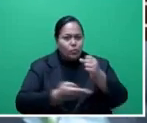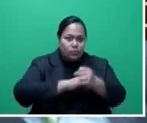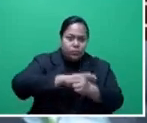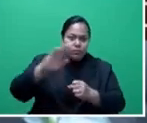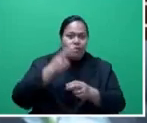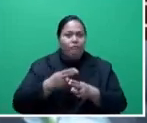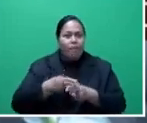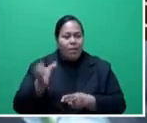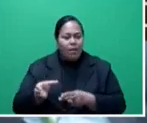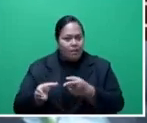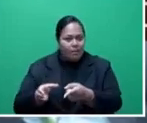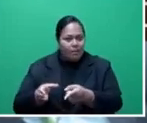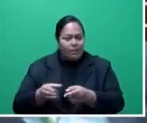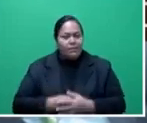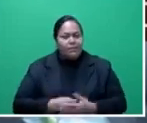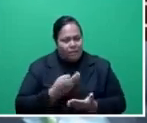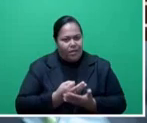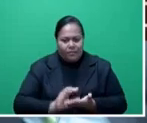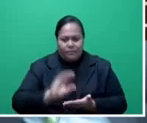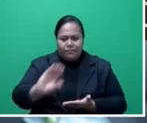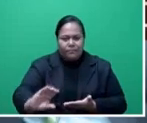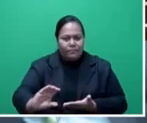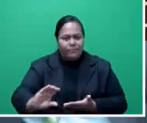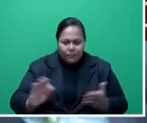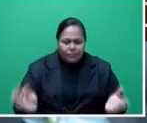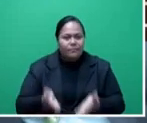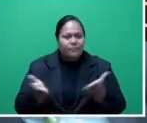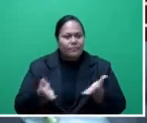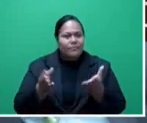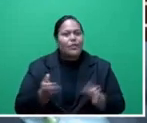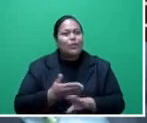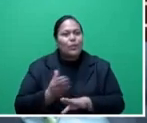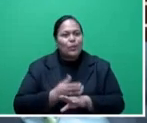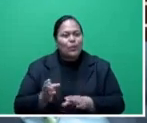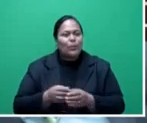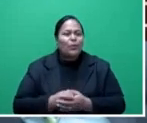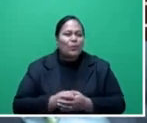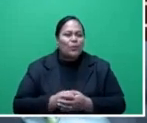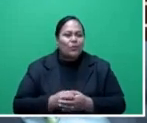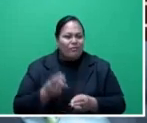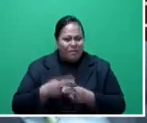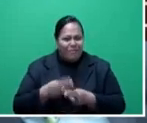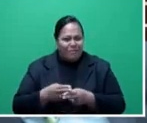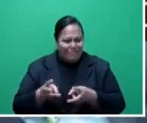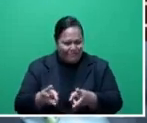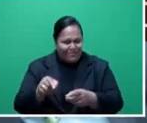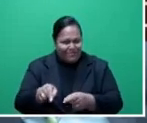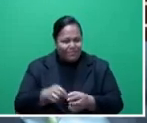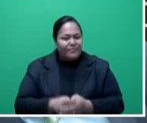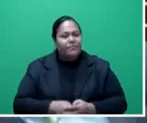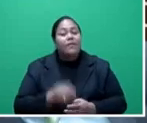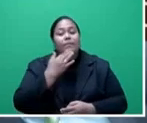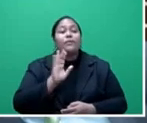formed cooperatives, and financing to mechanize and modernize their farms, Honorable Speaker, sir. So I don't know where he says, get your facts